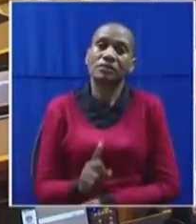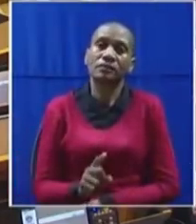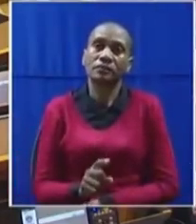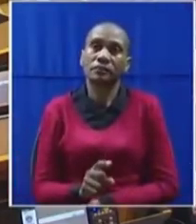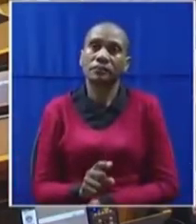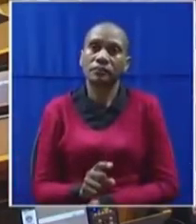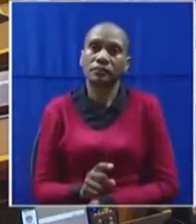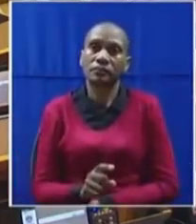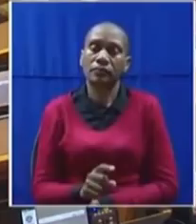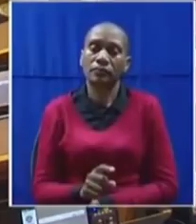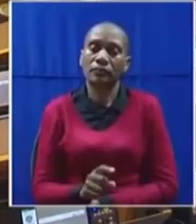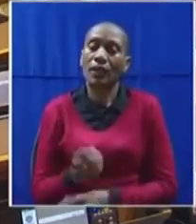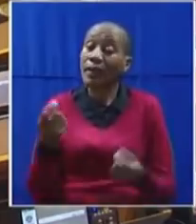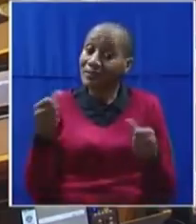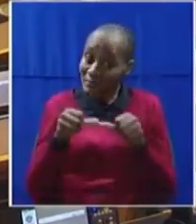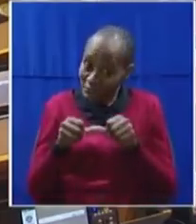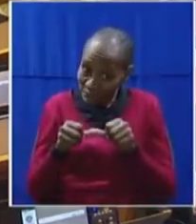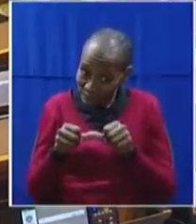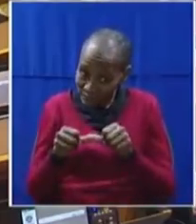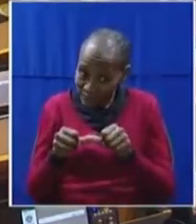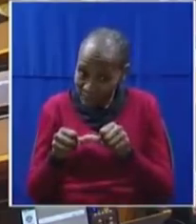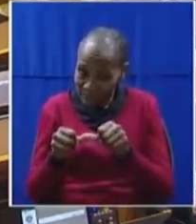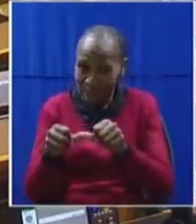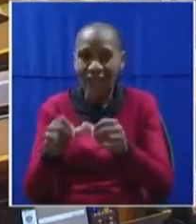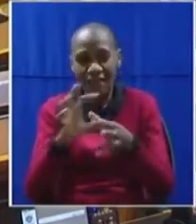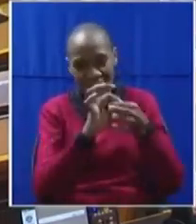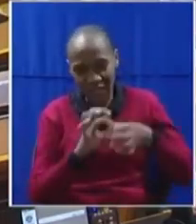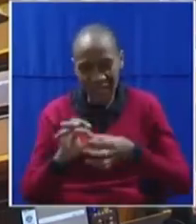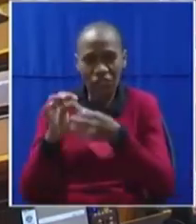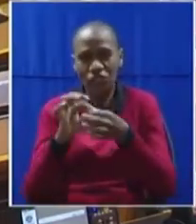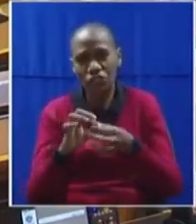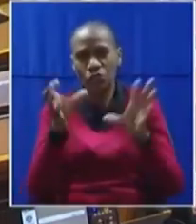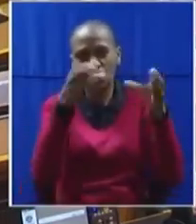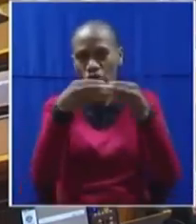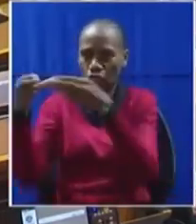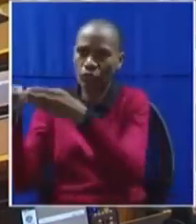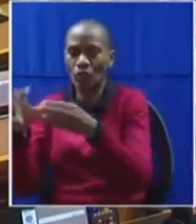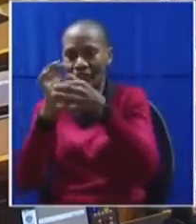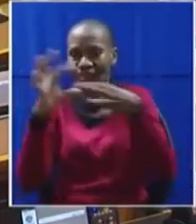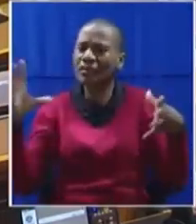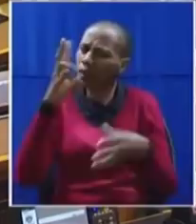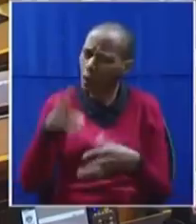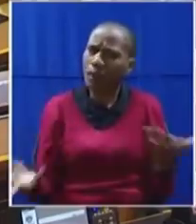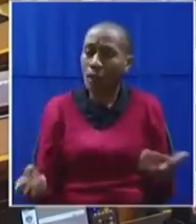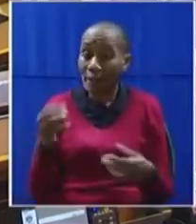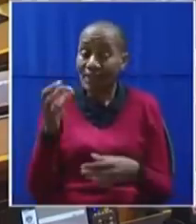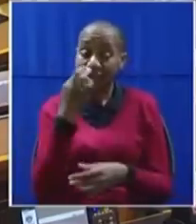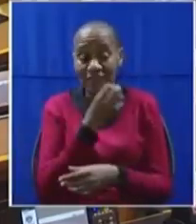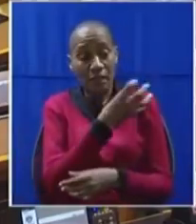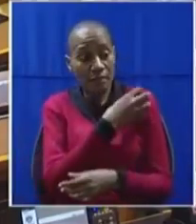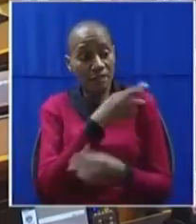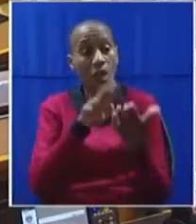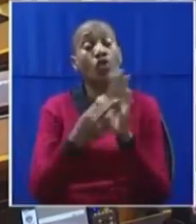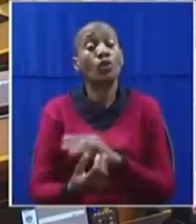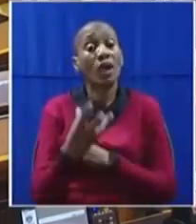only is it going to continue to create this adversarial relationship between the two entities, but if you allow the minister to have a role to play in